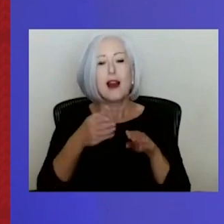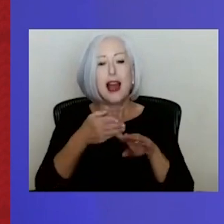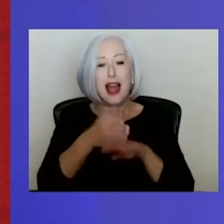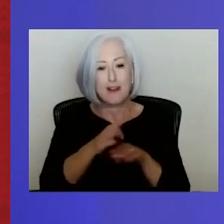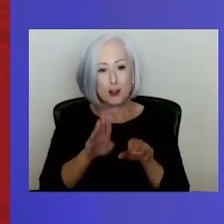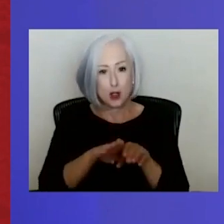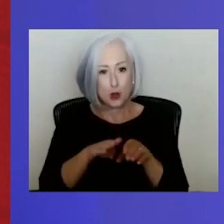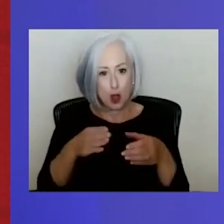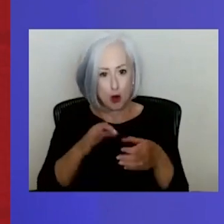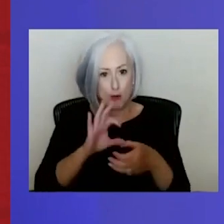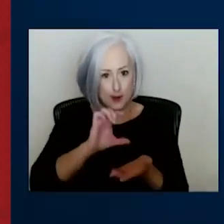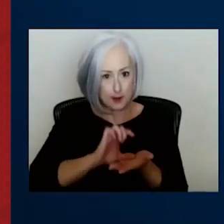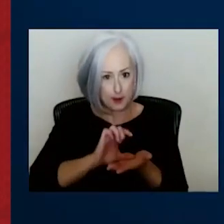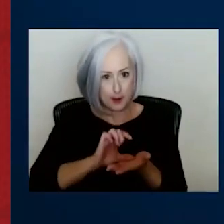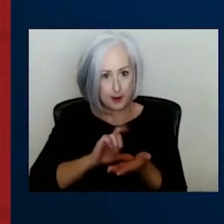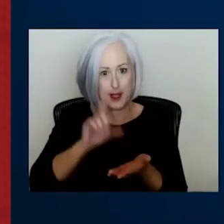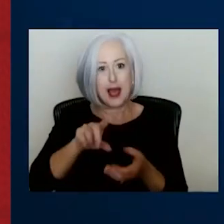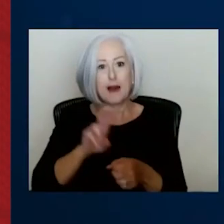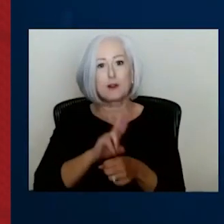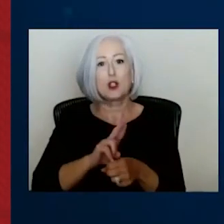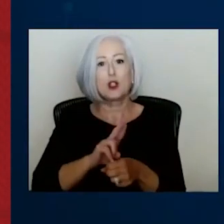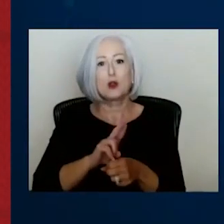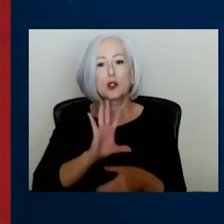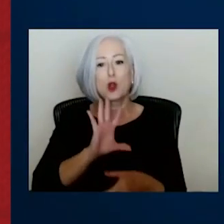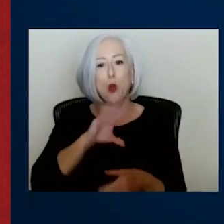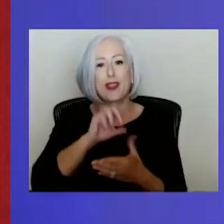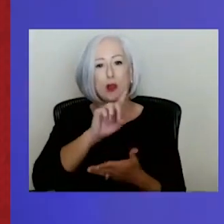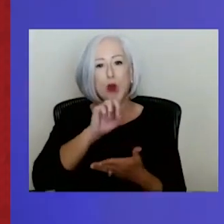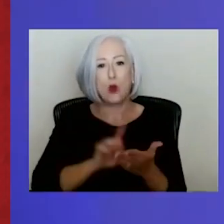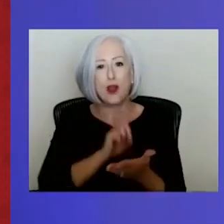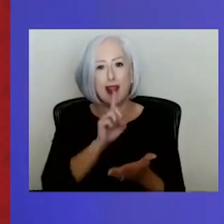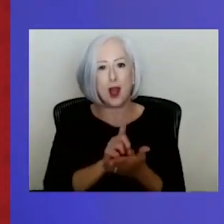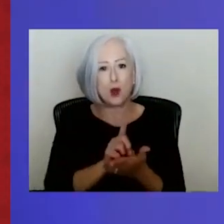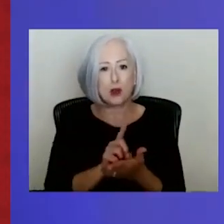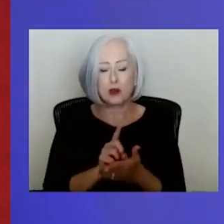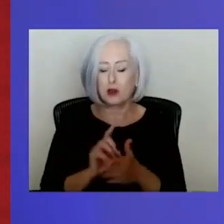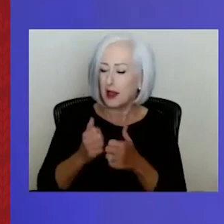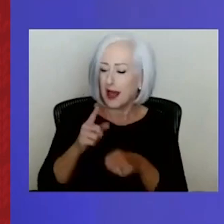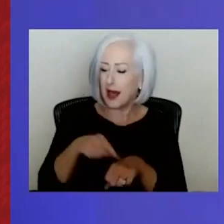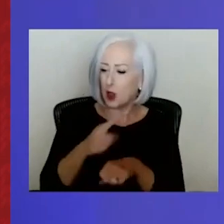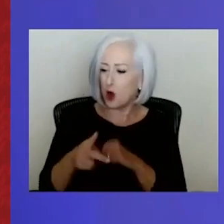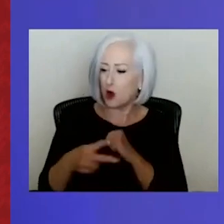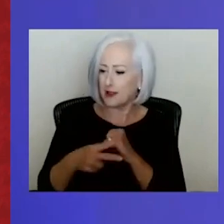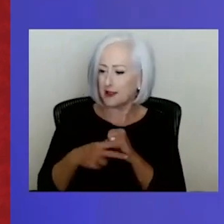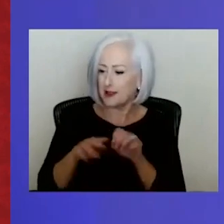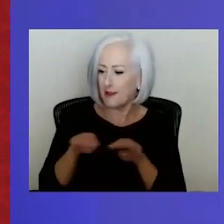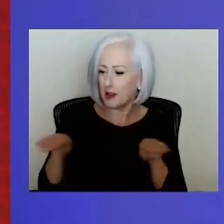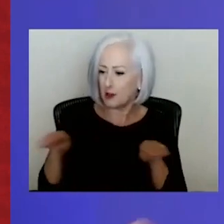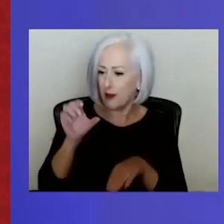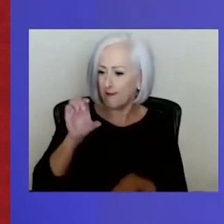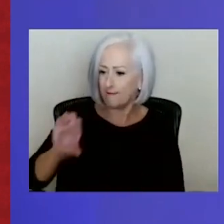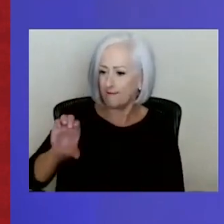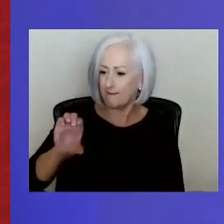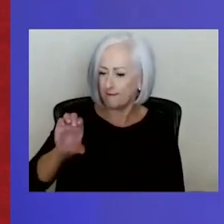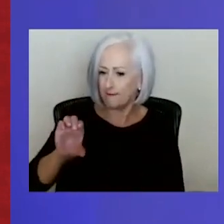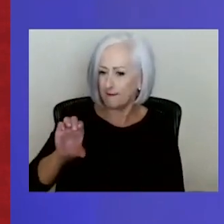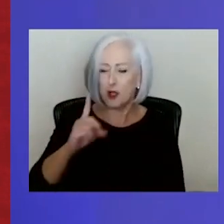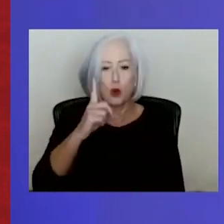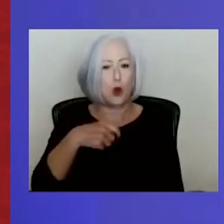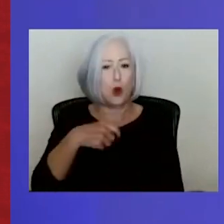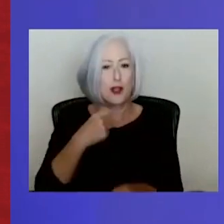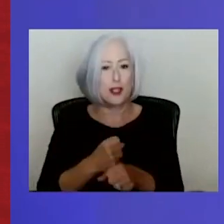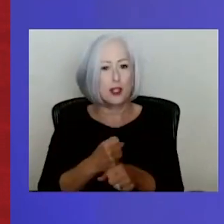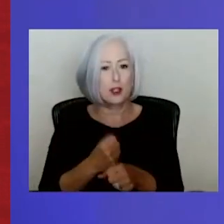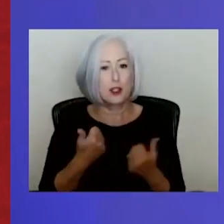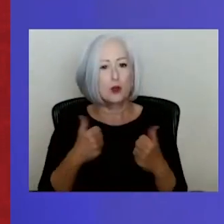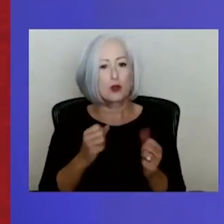for the most part. How long can it stay on the shelf, Chris? Well over a year typically. So we typically try to buy product that has more than at least a year